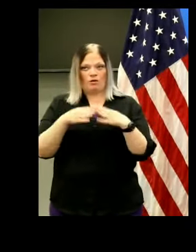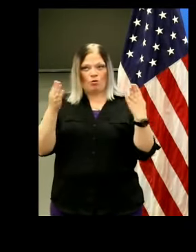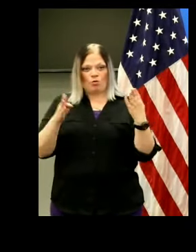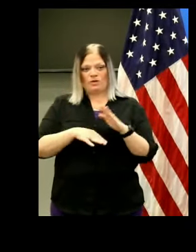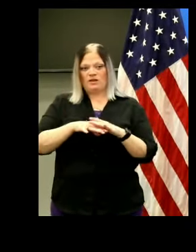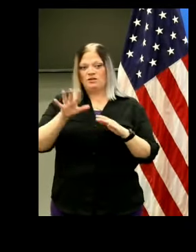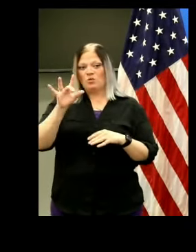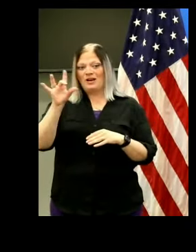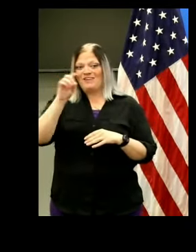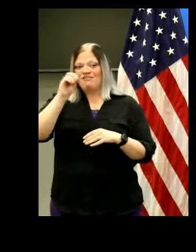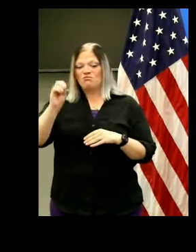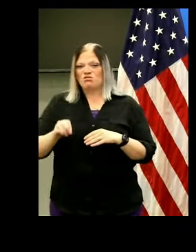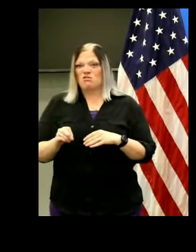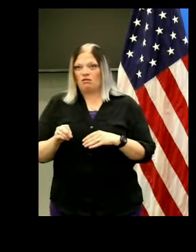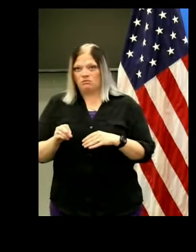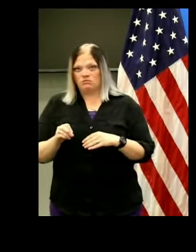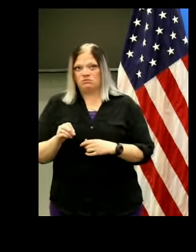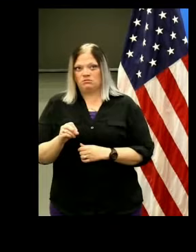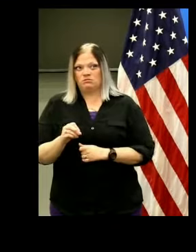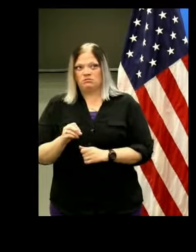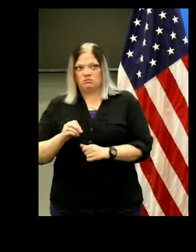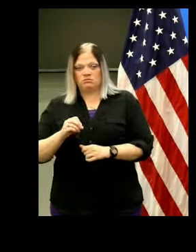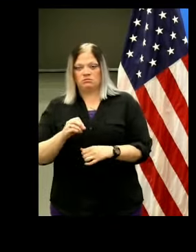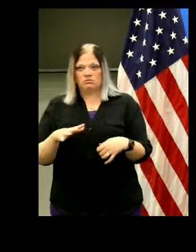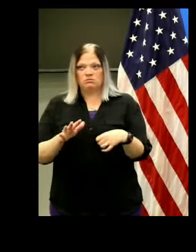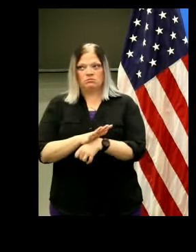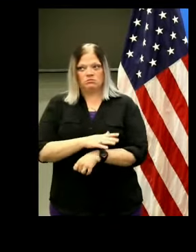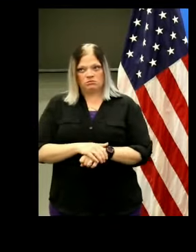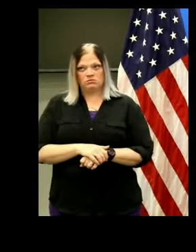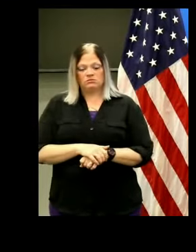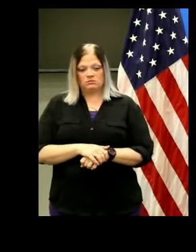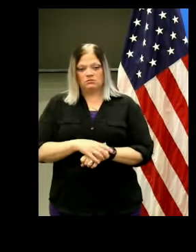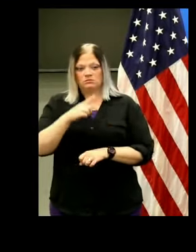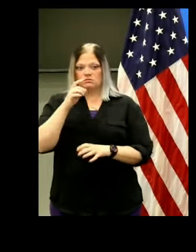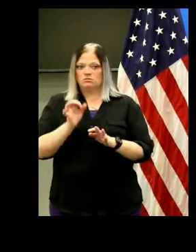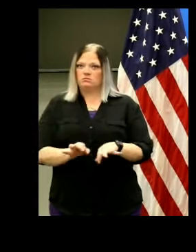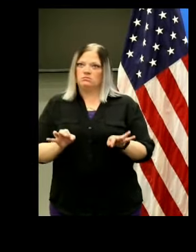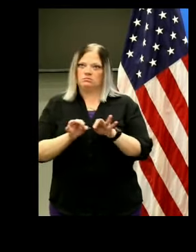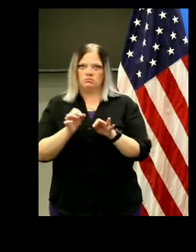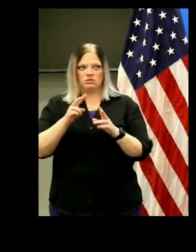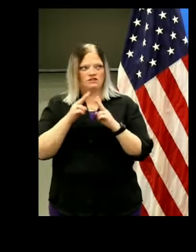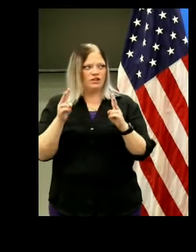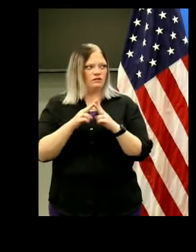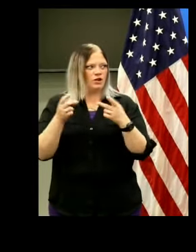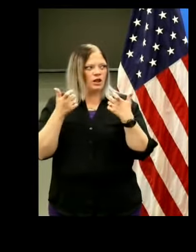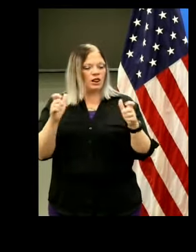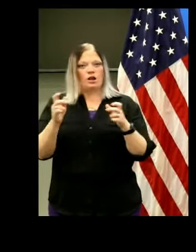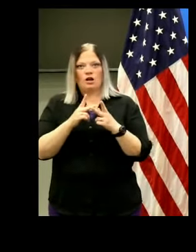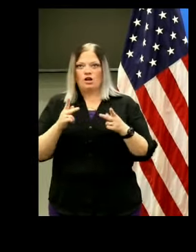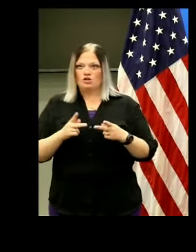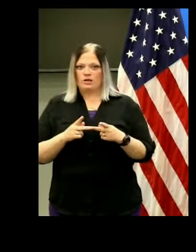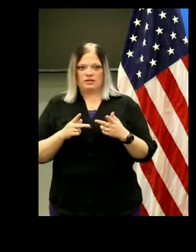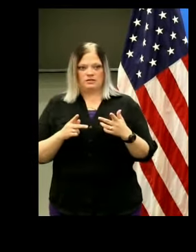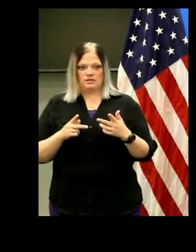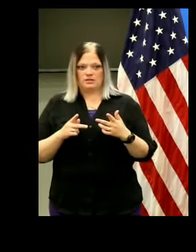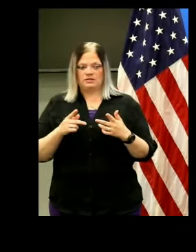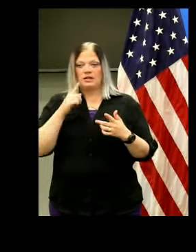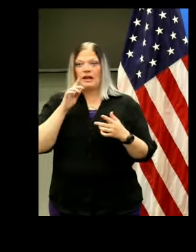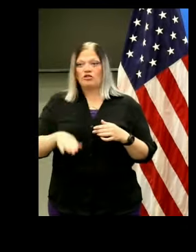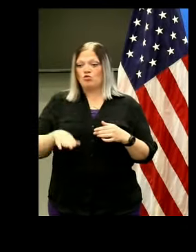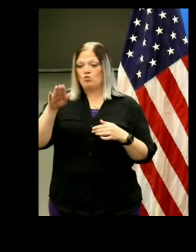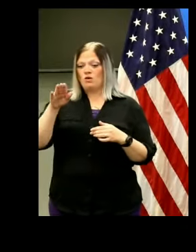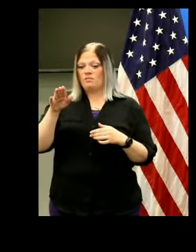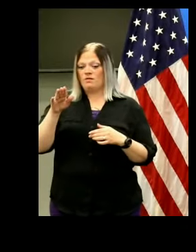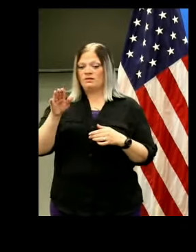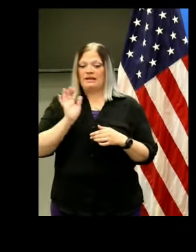occupancy. That is important because there's a lot of very large places of worship. I grew up at Our Lady of Victory